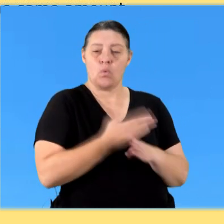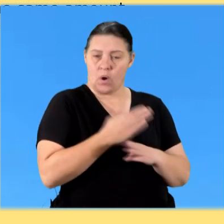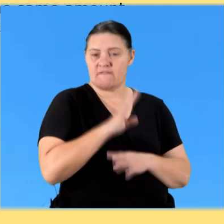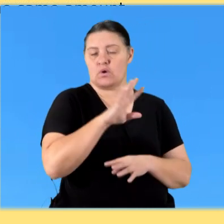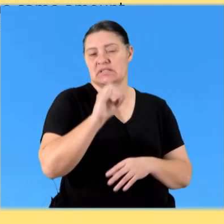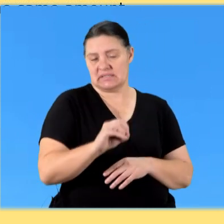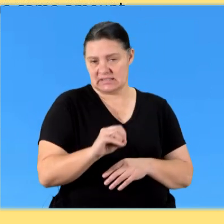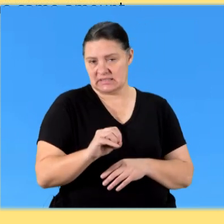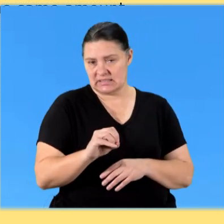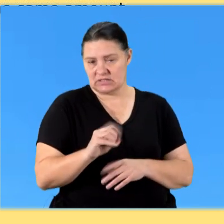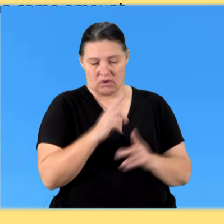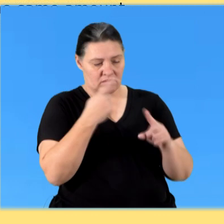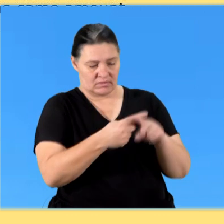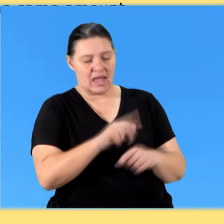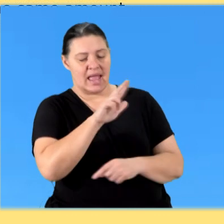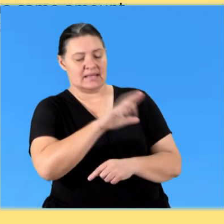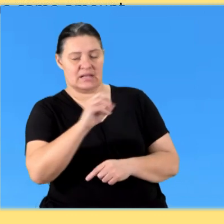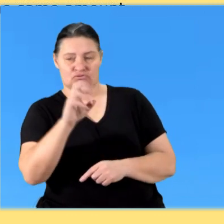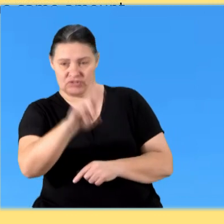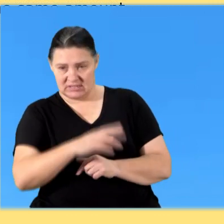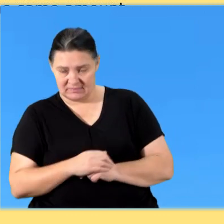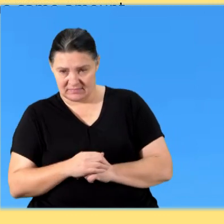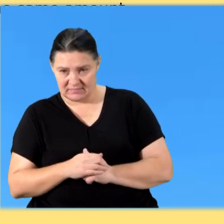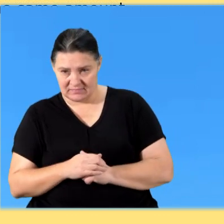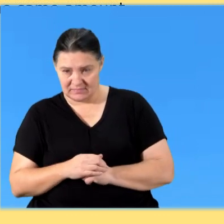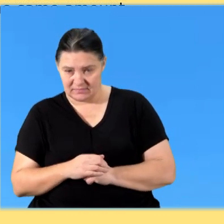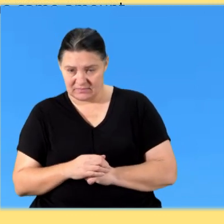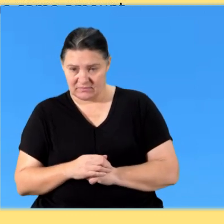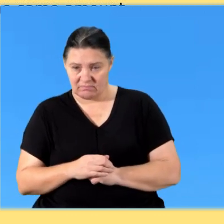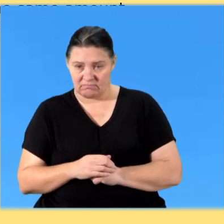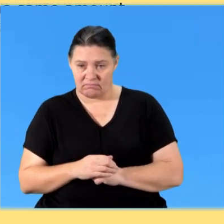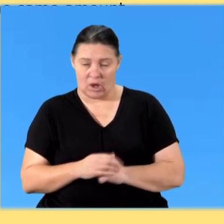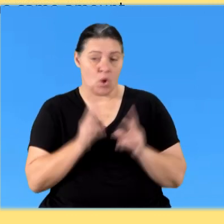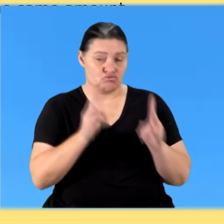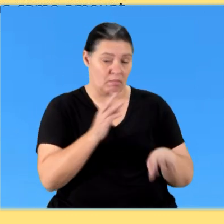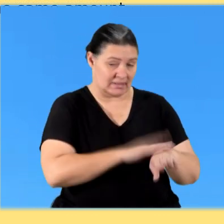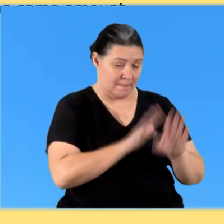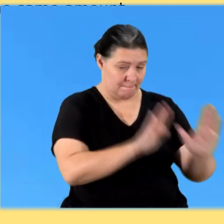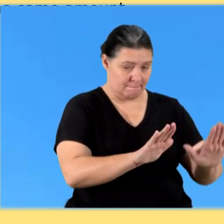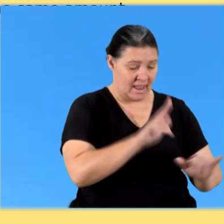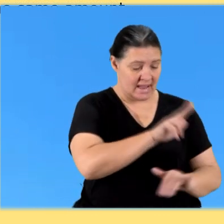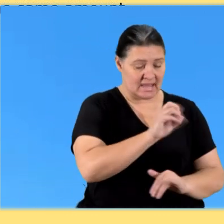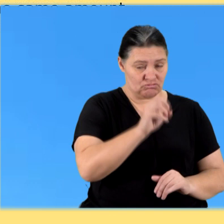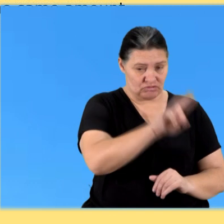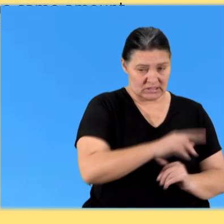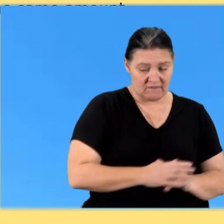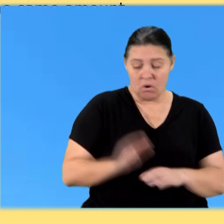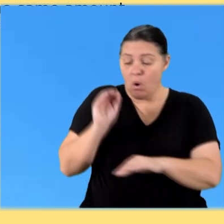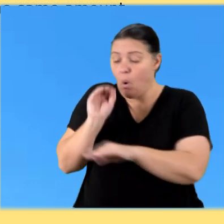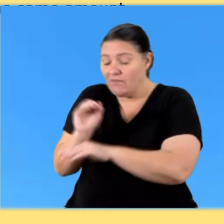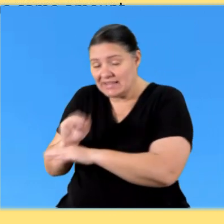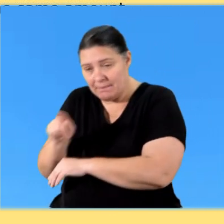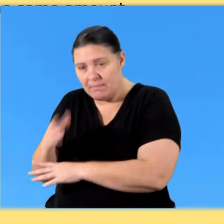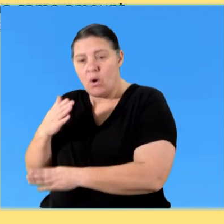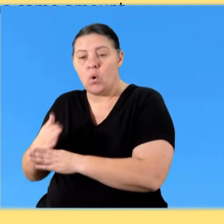he has worked 40 hours. That is how you get 800. We have no more time now. For his